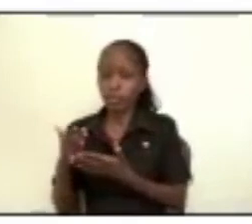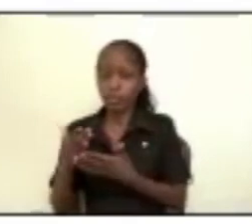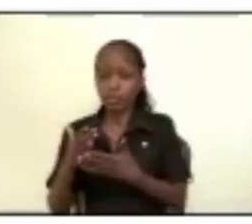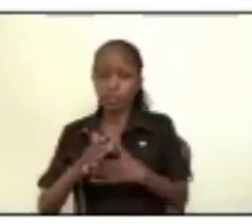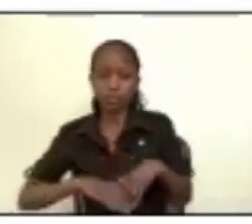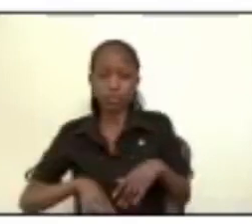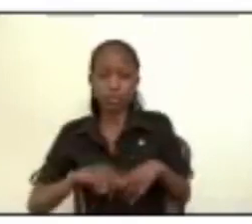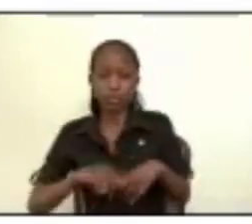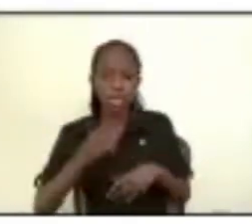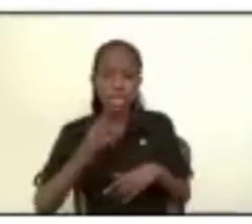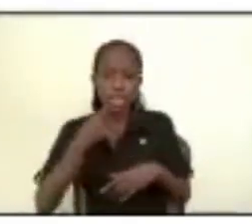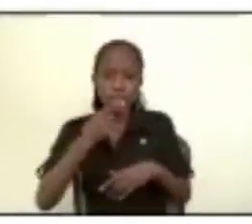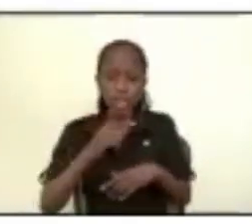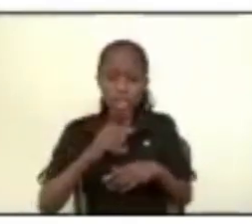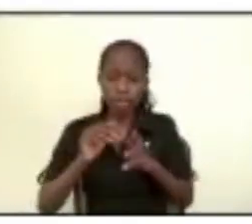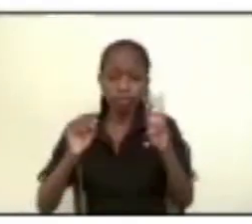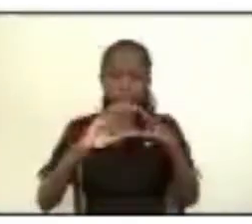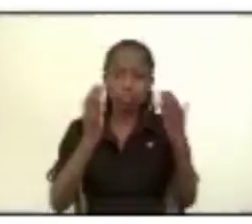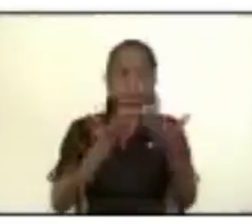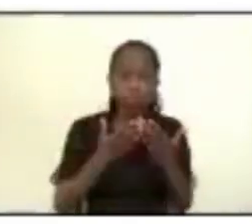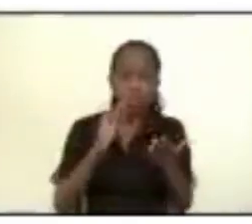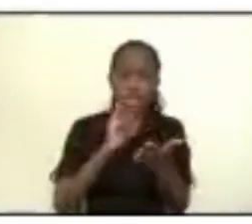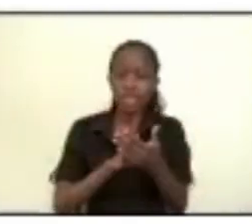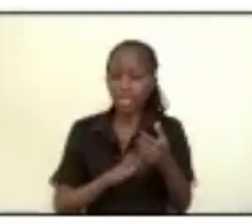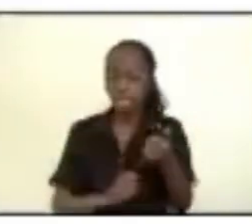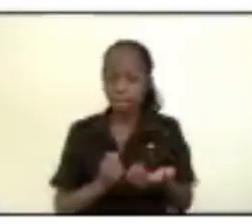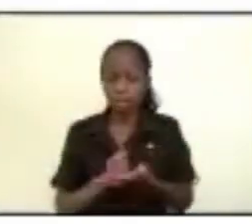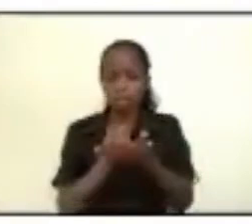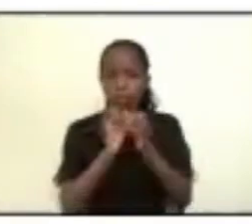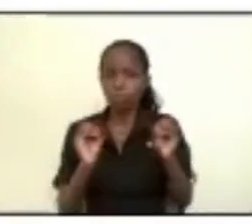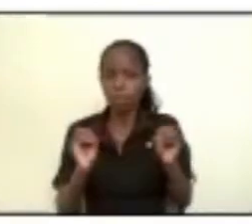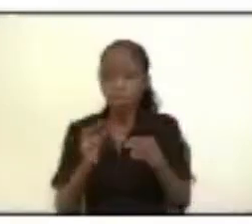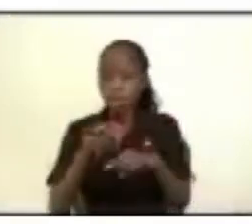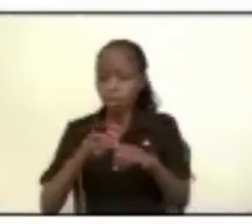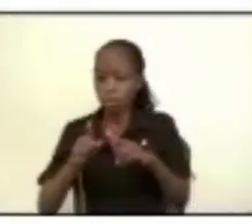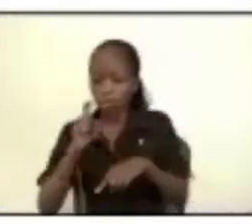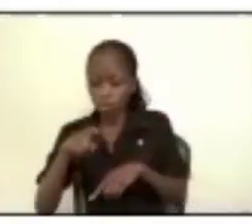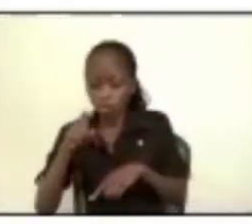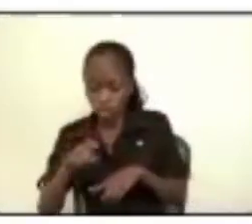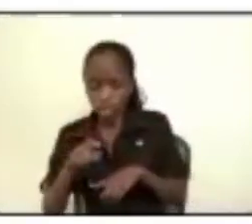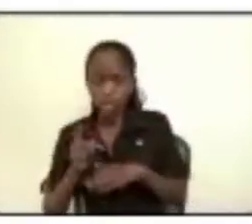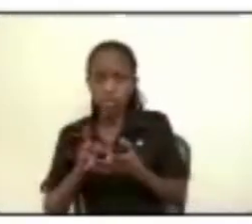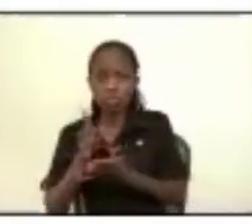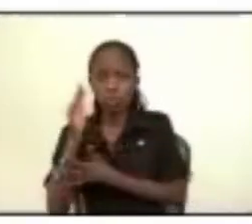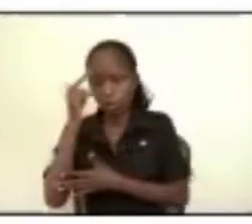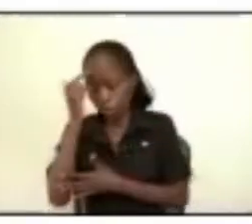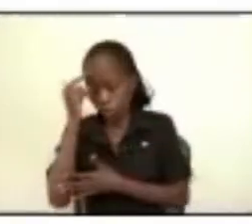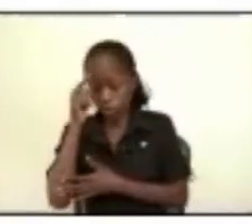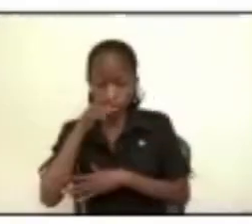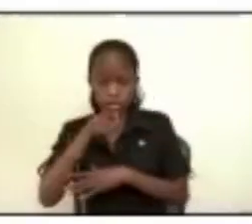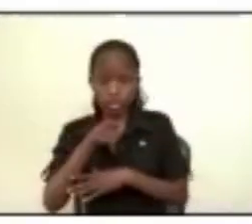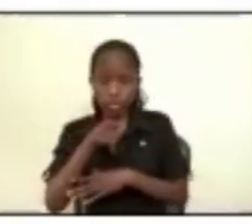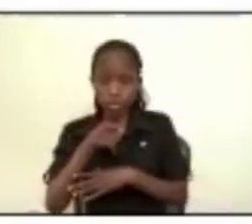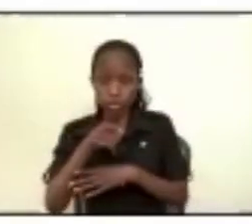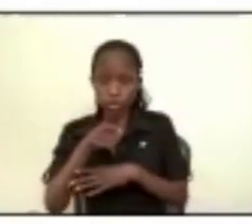condition that it's not a charity act. So you either pay up because you caused a lot of the climate issues